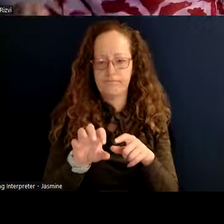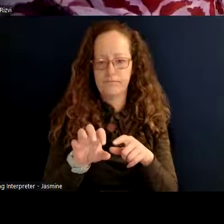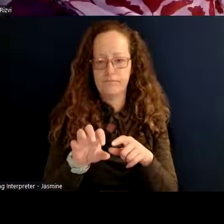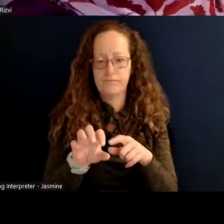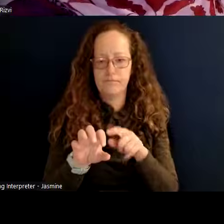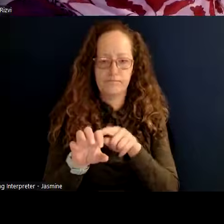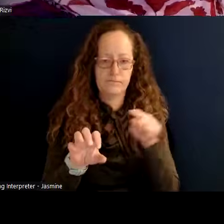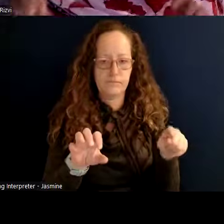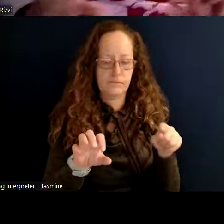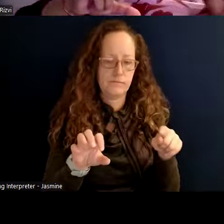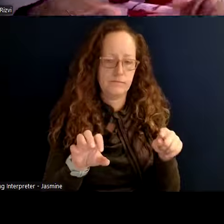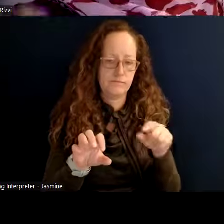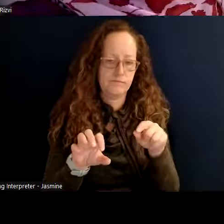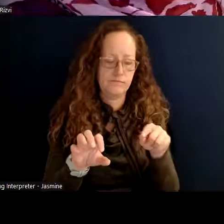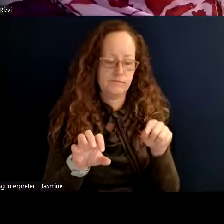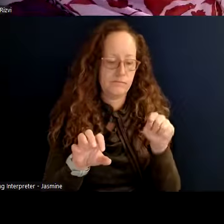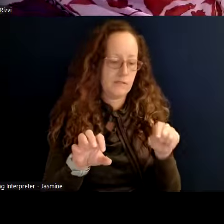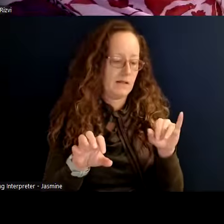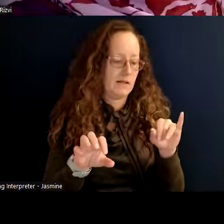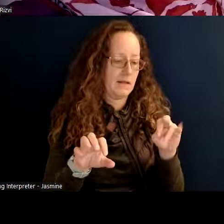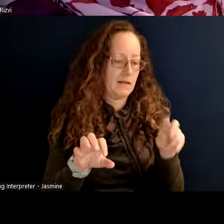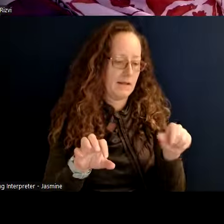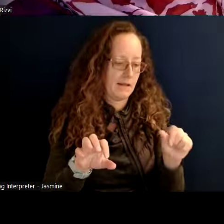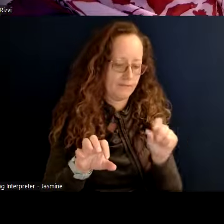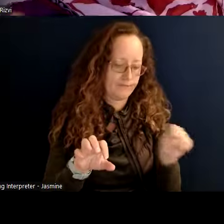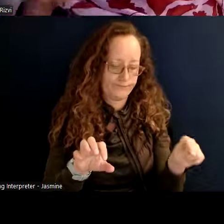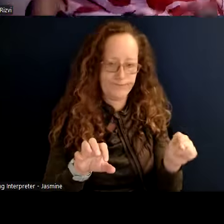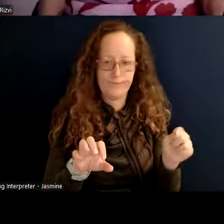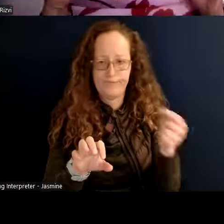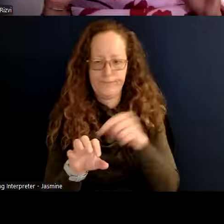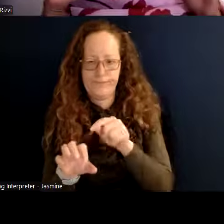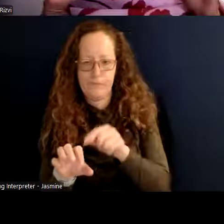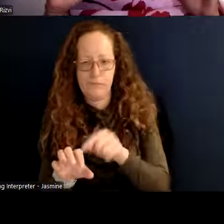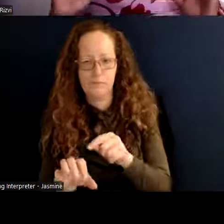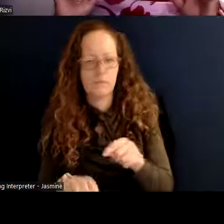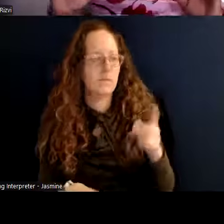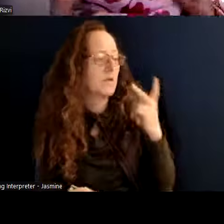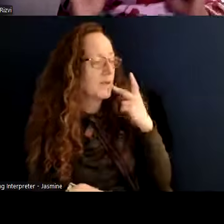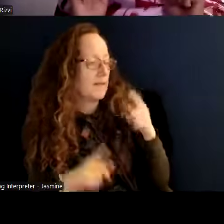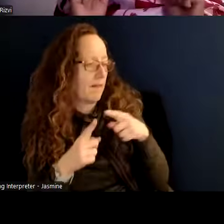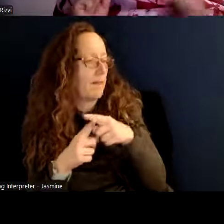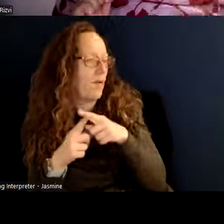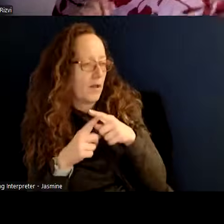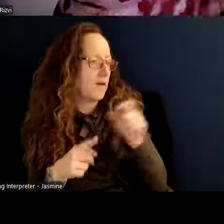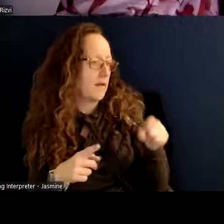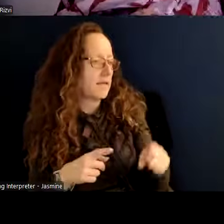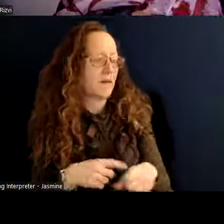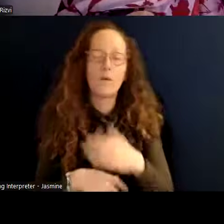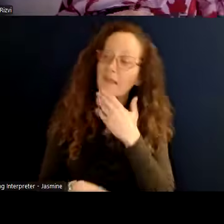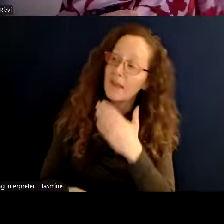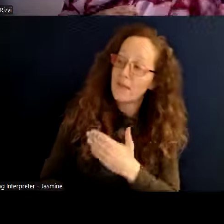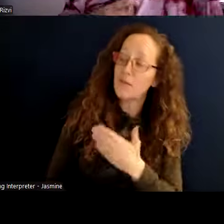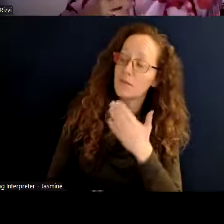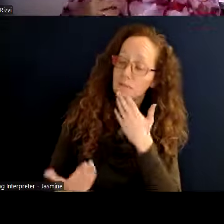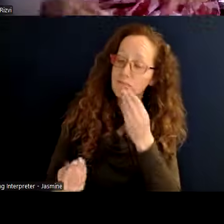India, or to the west of the word India, if you can see that. Okay, so now We let's can see your pointer. Oh, you can? Thank you, Elizabeth. I appreciate